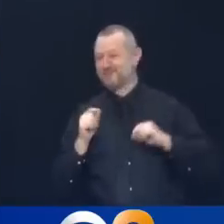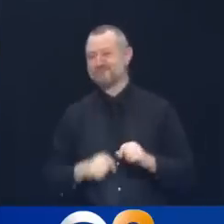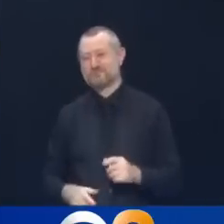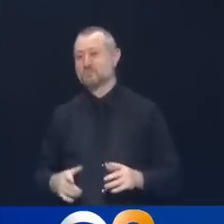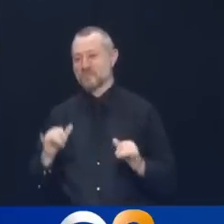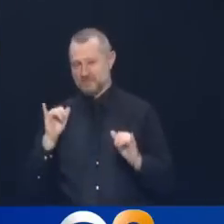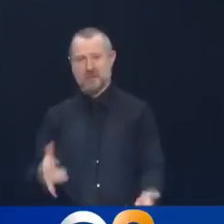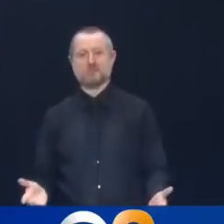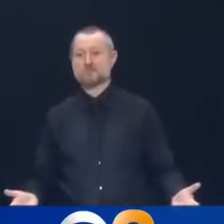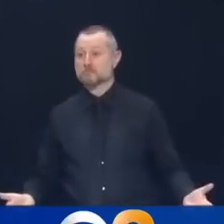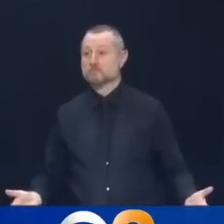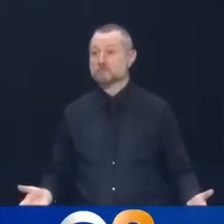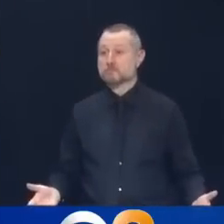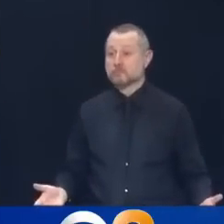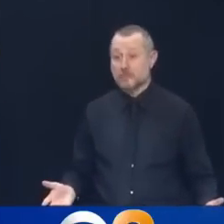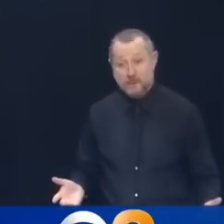And